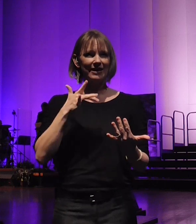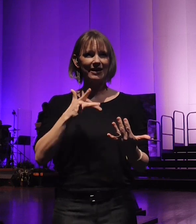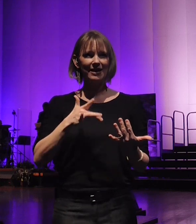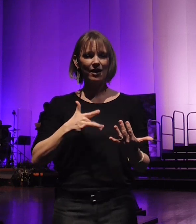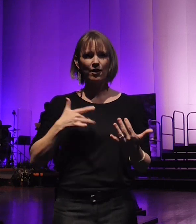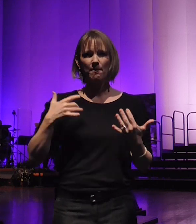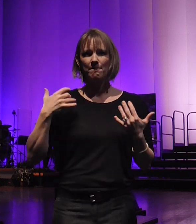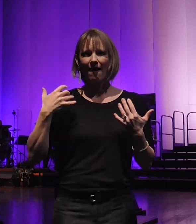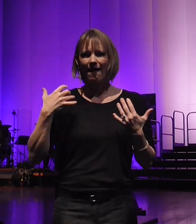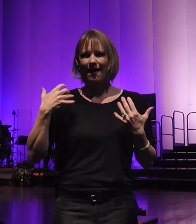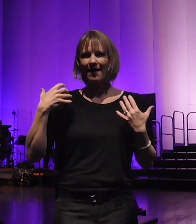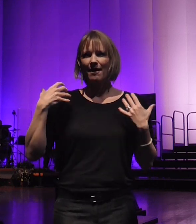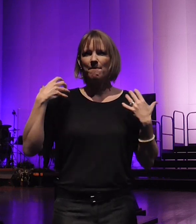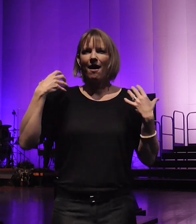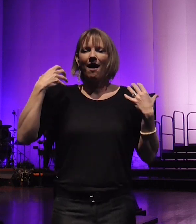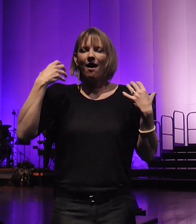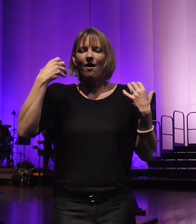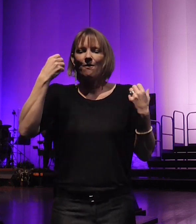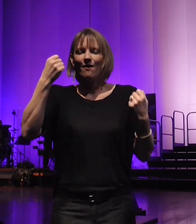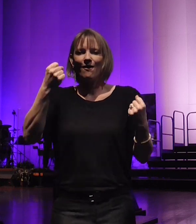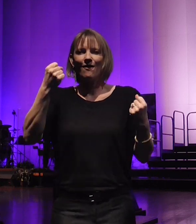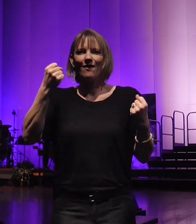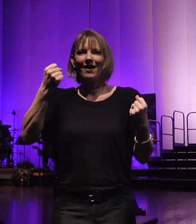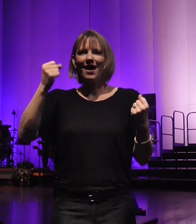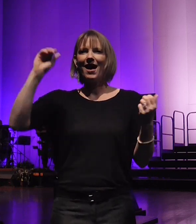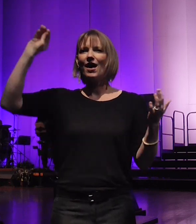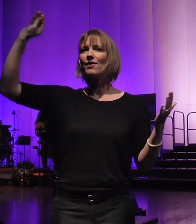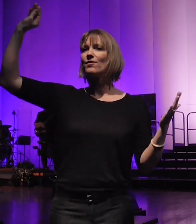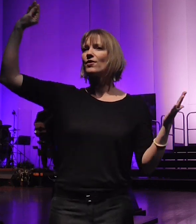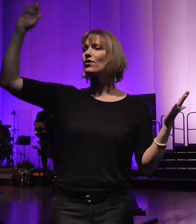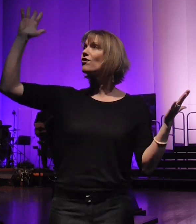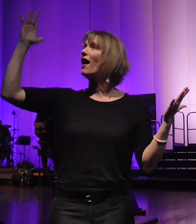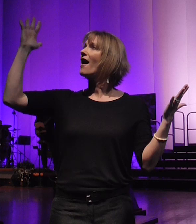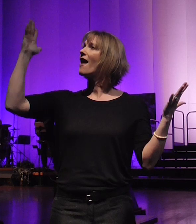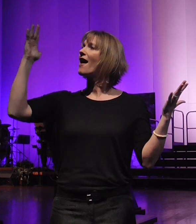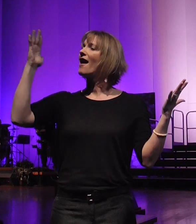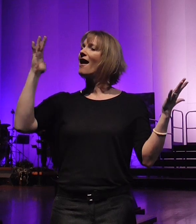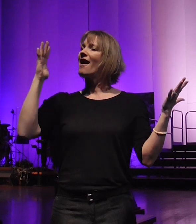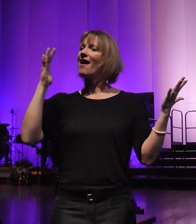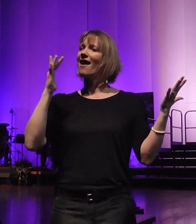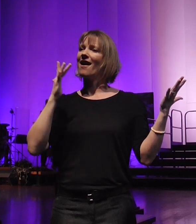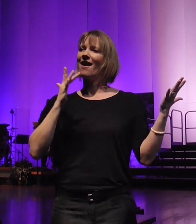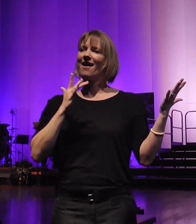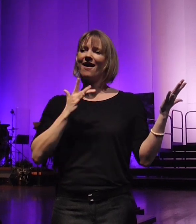can feel the mighty power and the